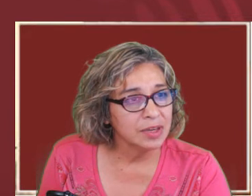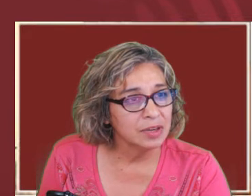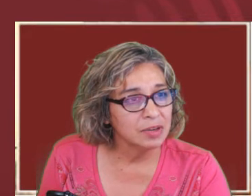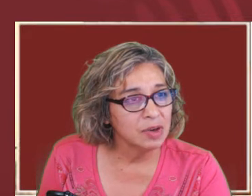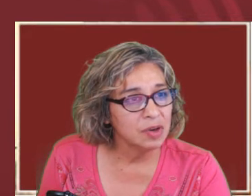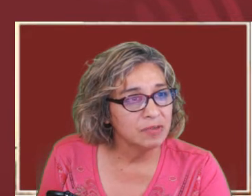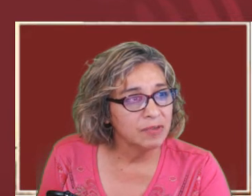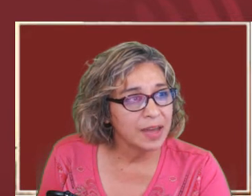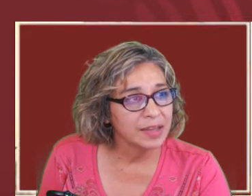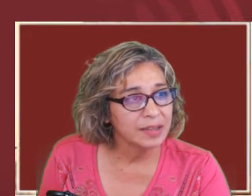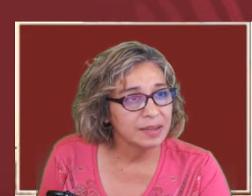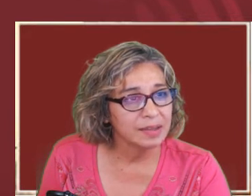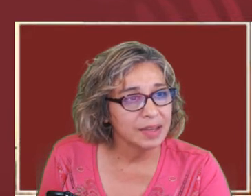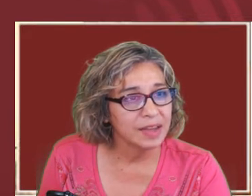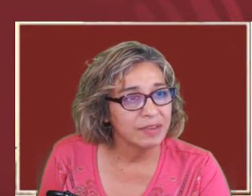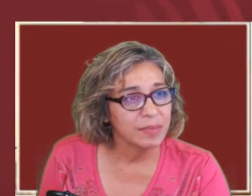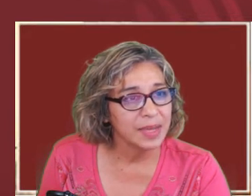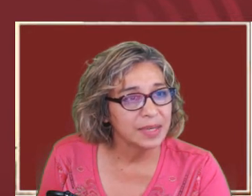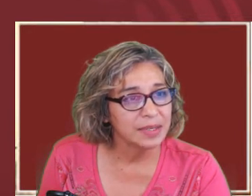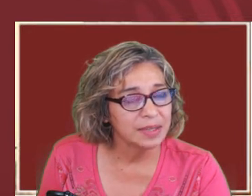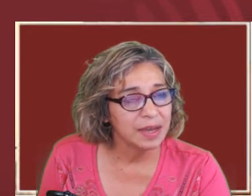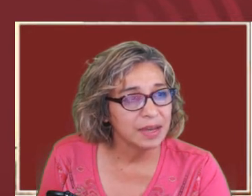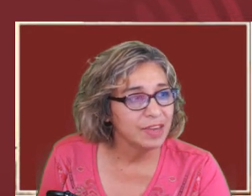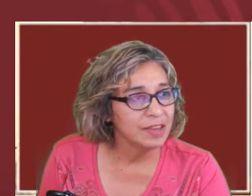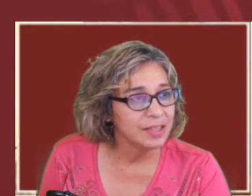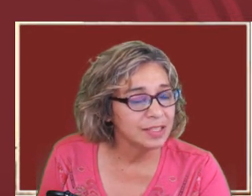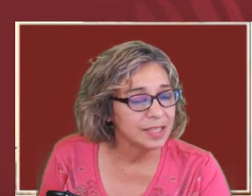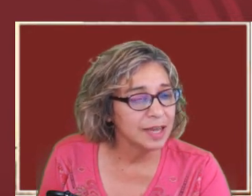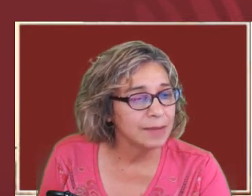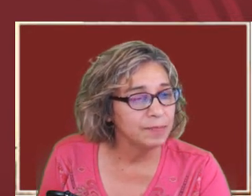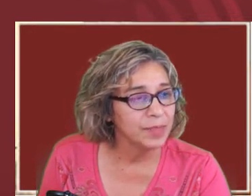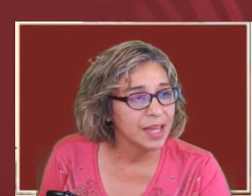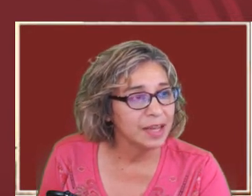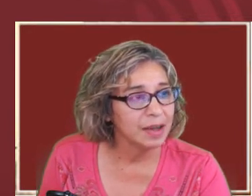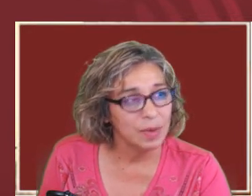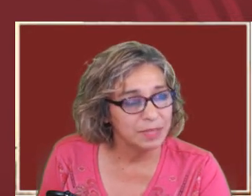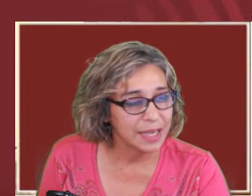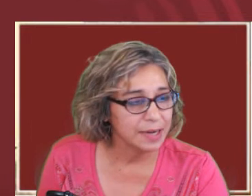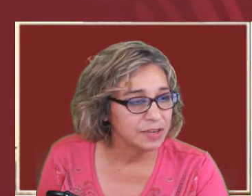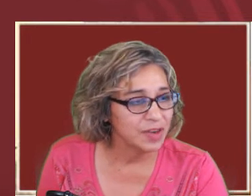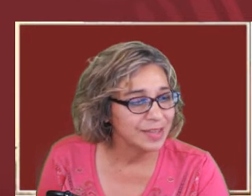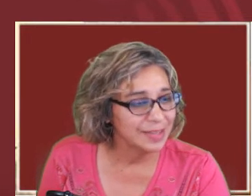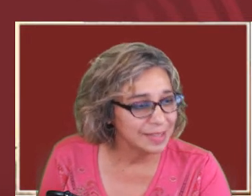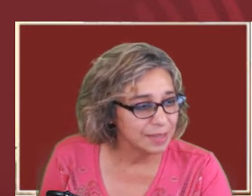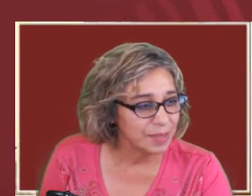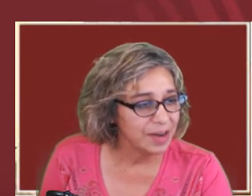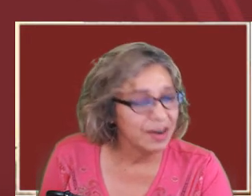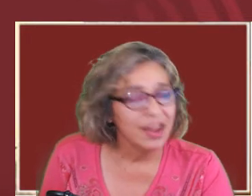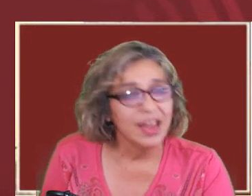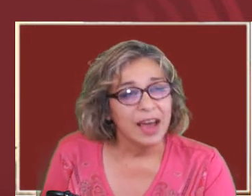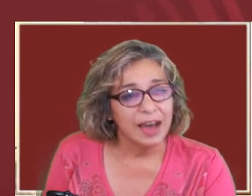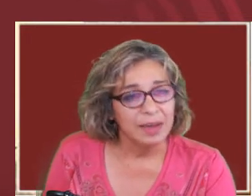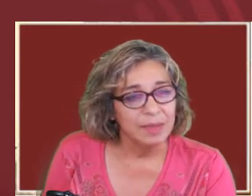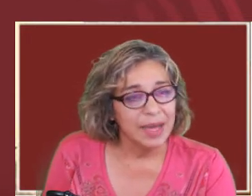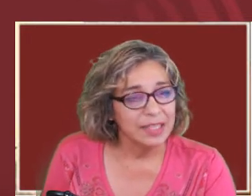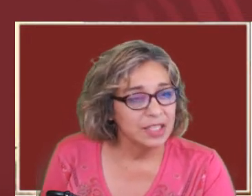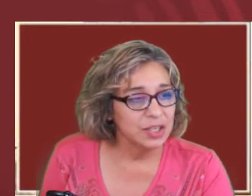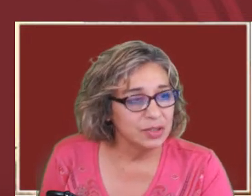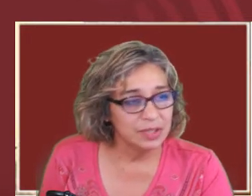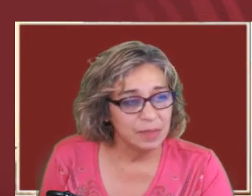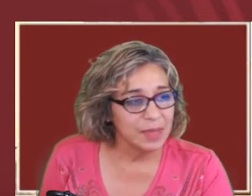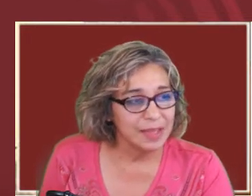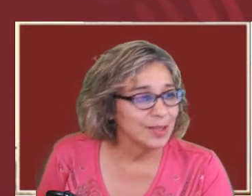you know, notify the government via this website address that's up there as